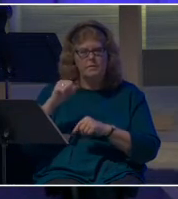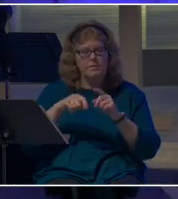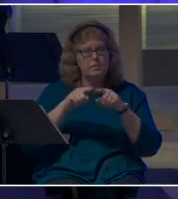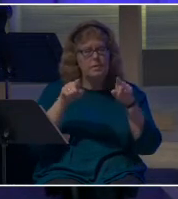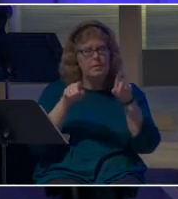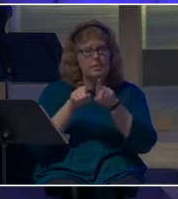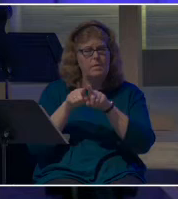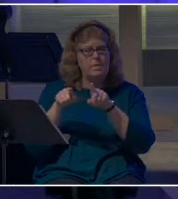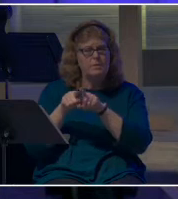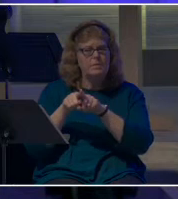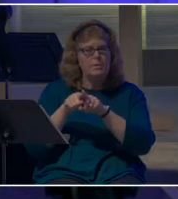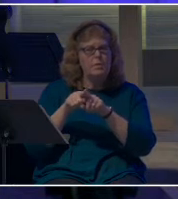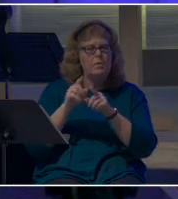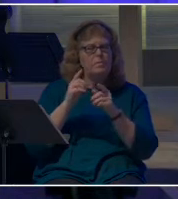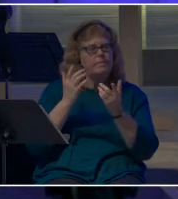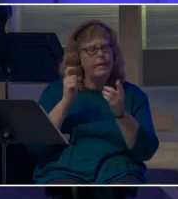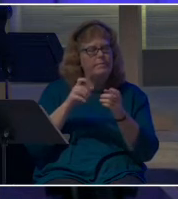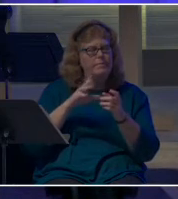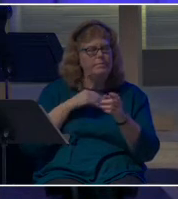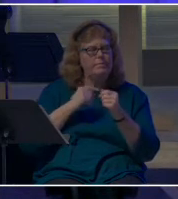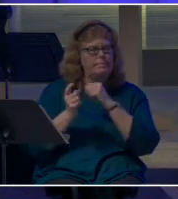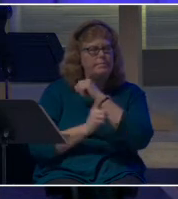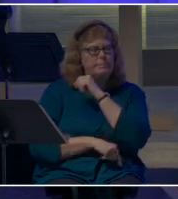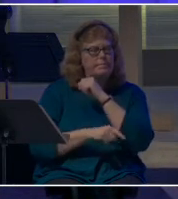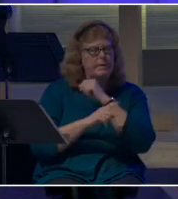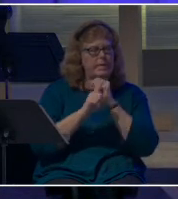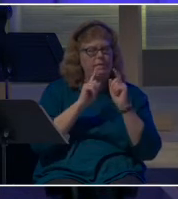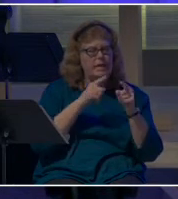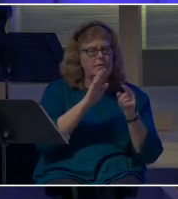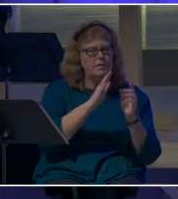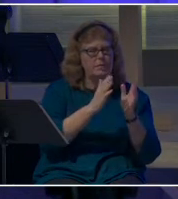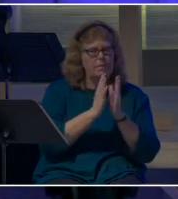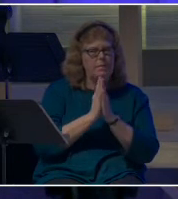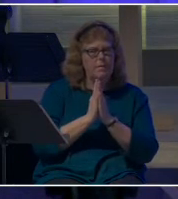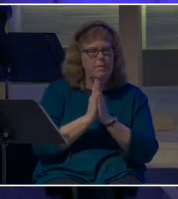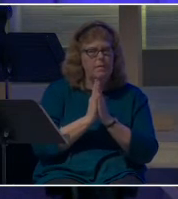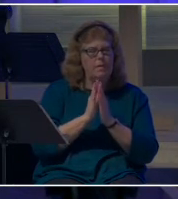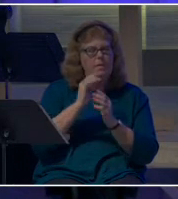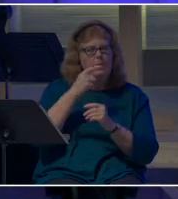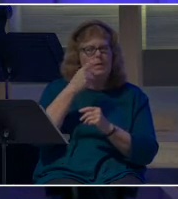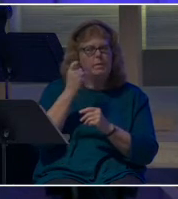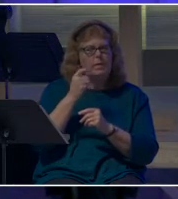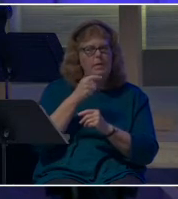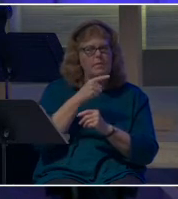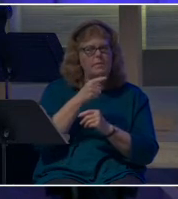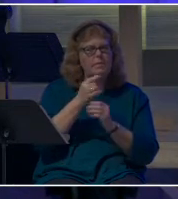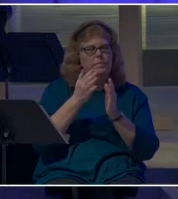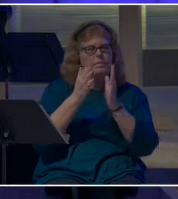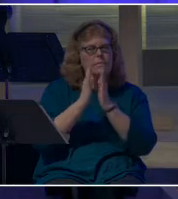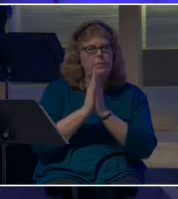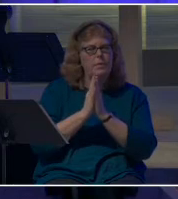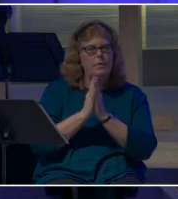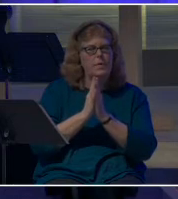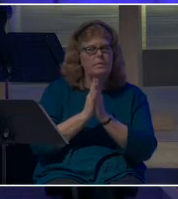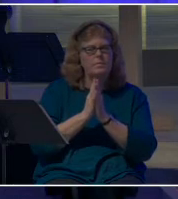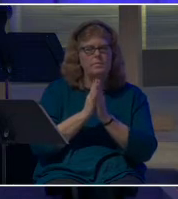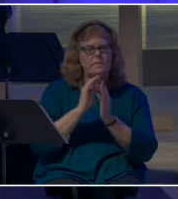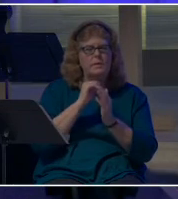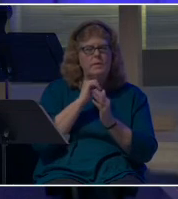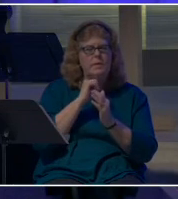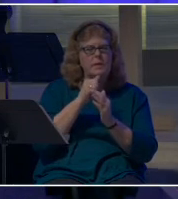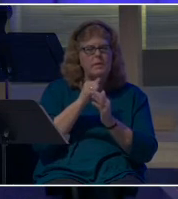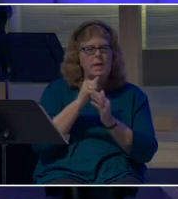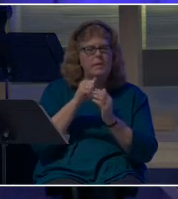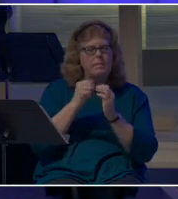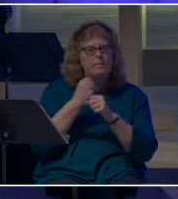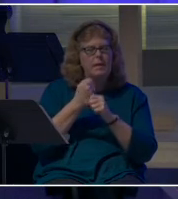going to have the consequences of their prayers answered. Because their request was not a request made out of